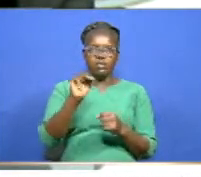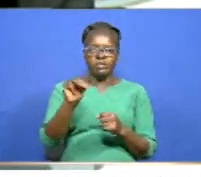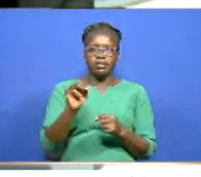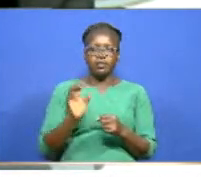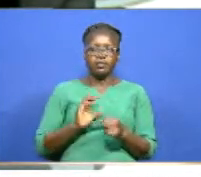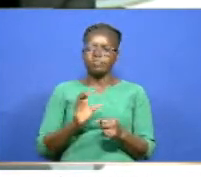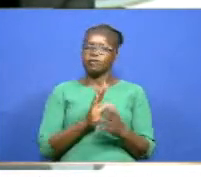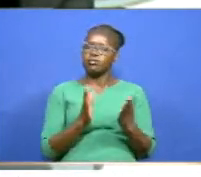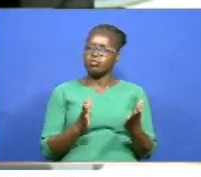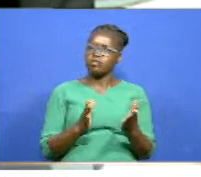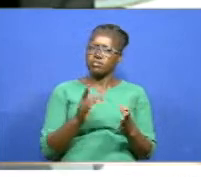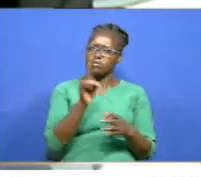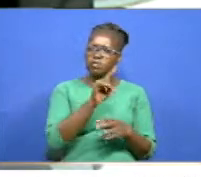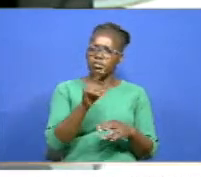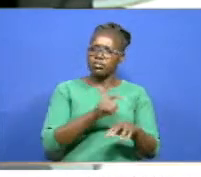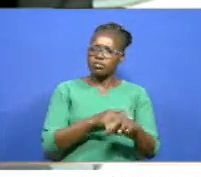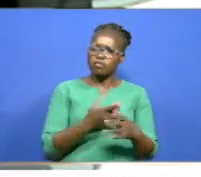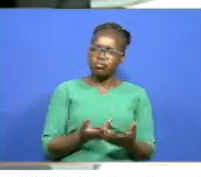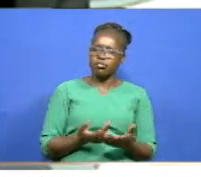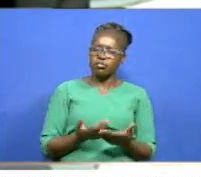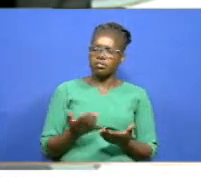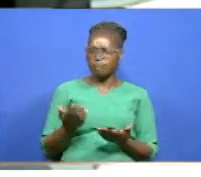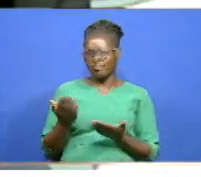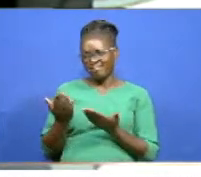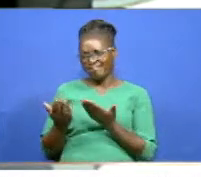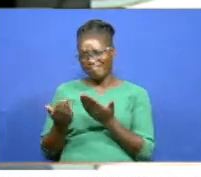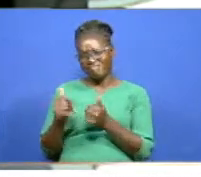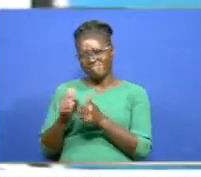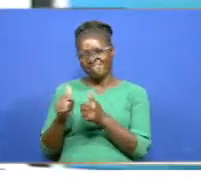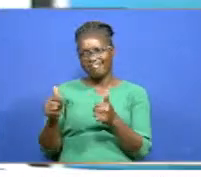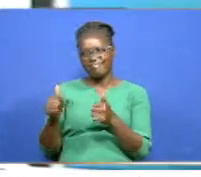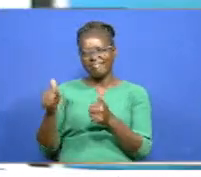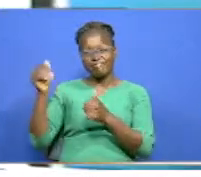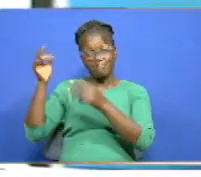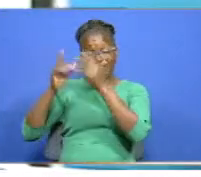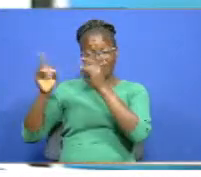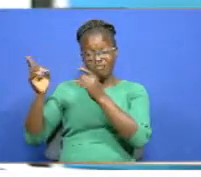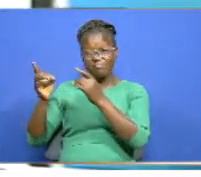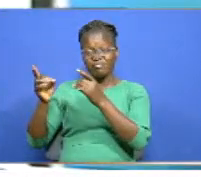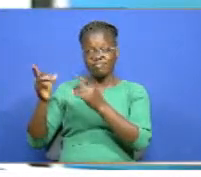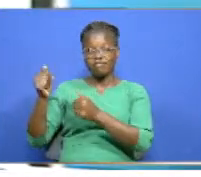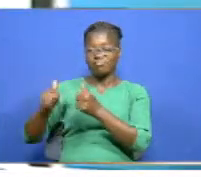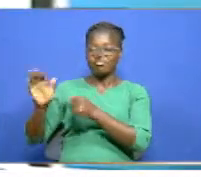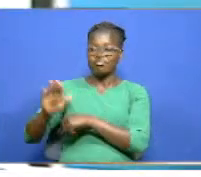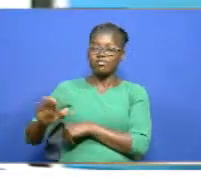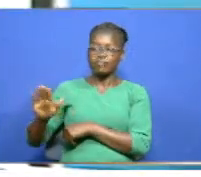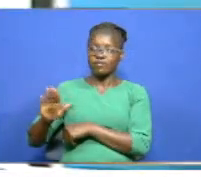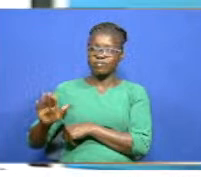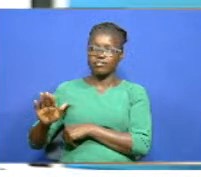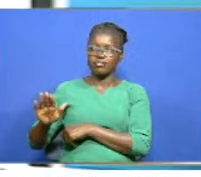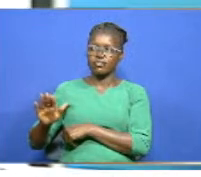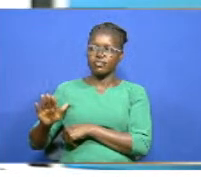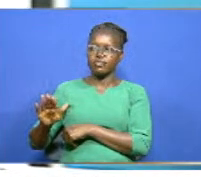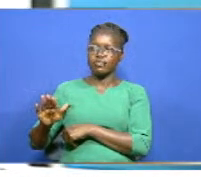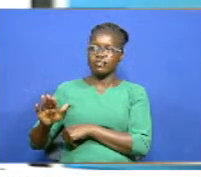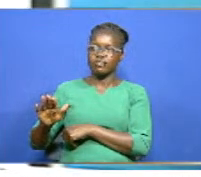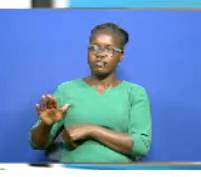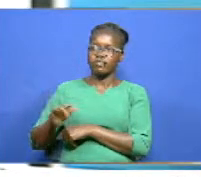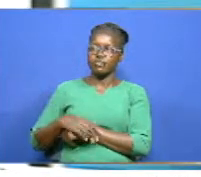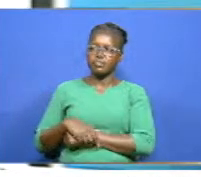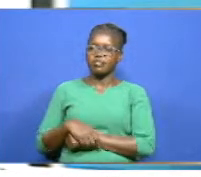timing? Well, it is. It depends on which direction we look at it. If you look at it in terms